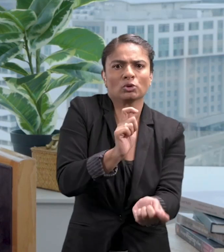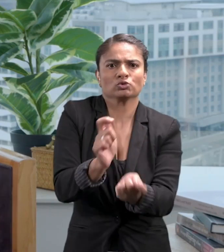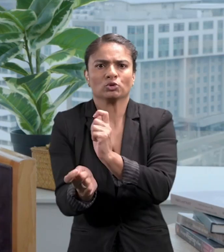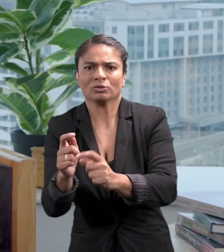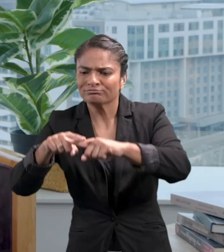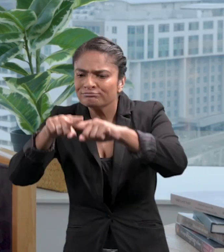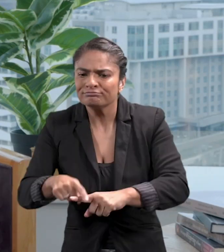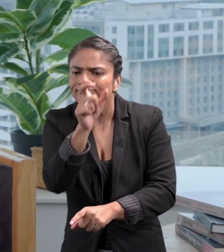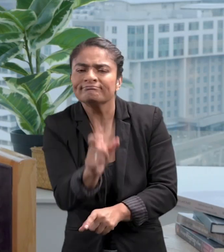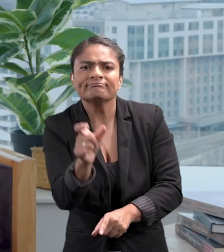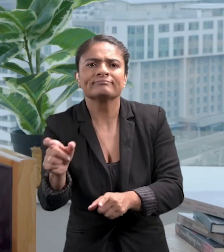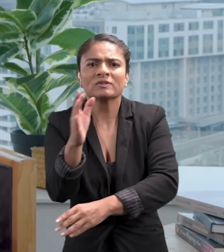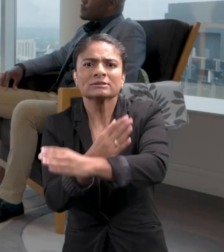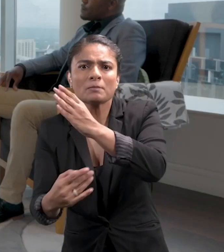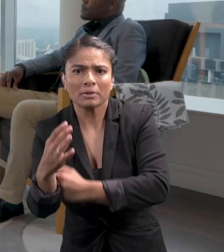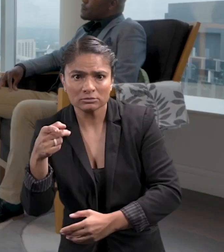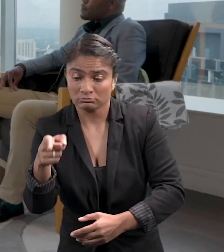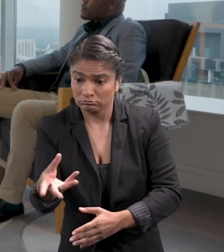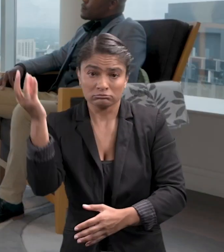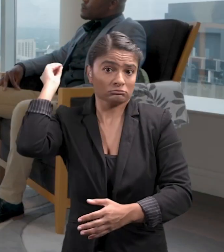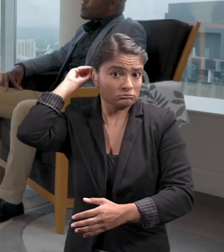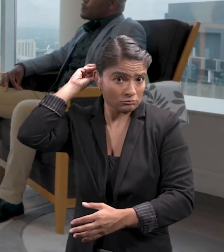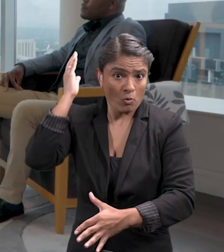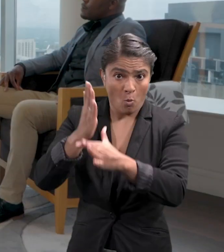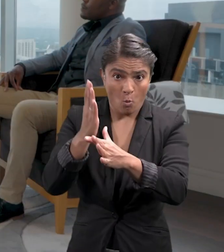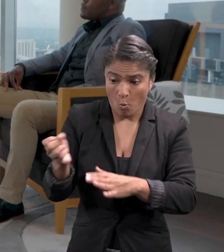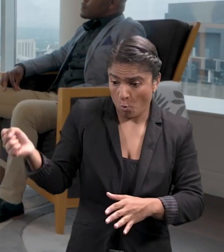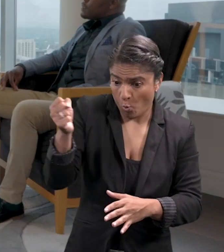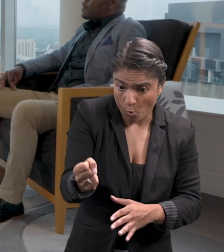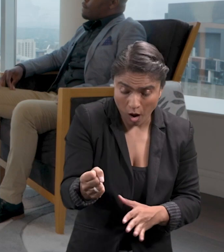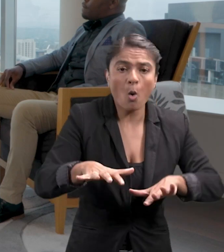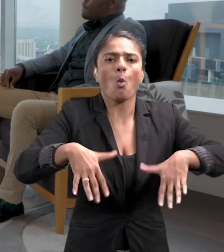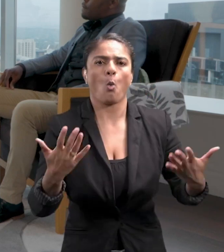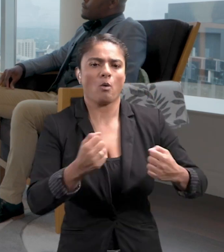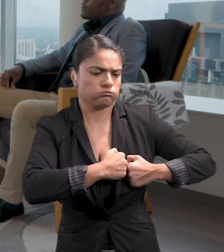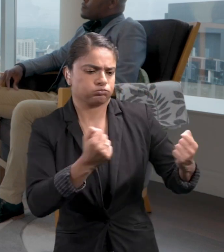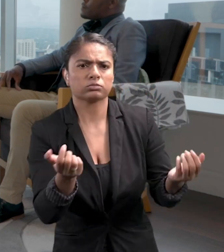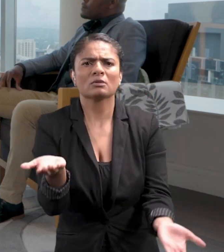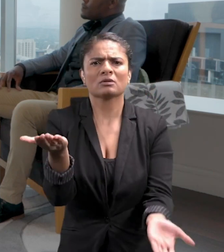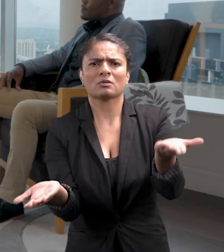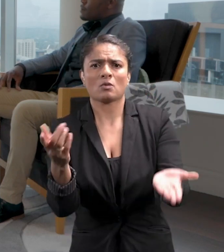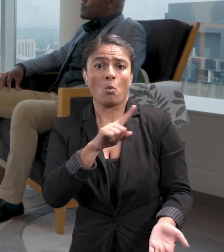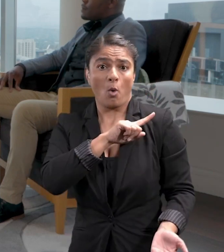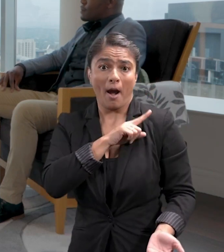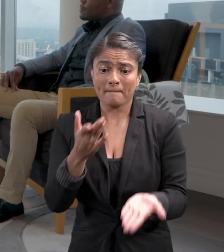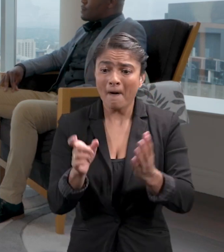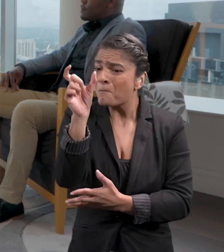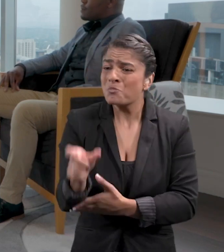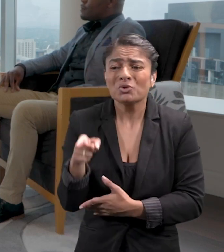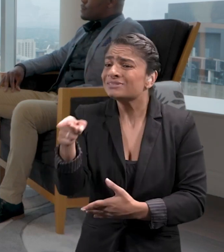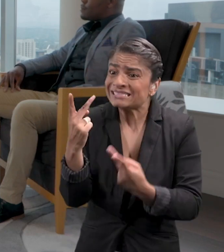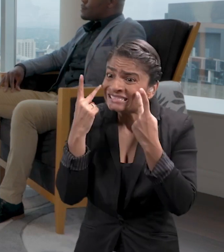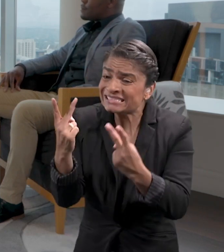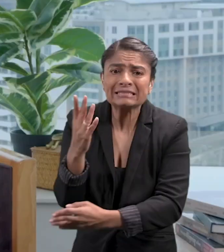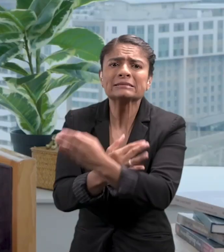that you have the moment that you're employed or the moment that you disclose? Because if someone doesn't have a visible disability,